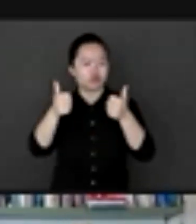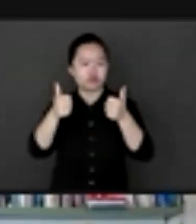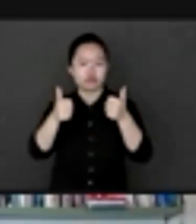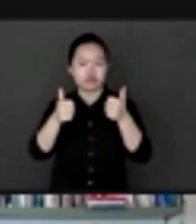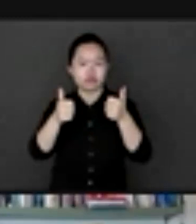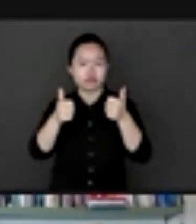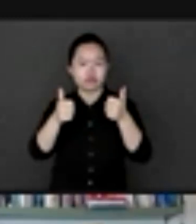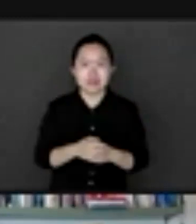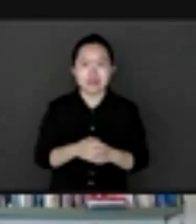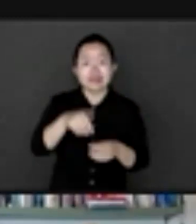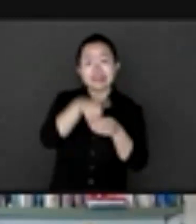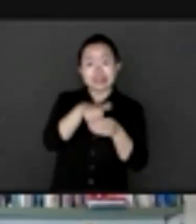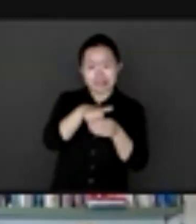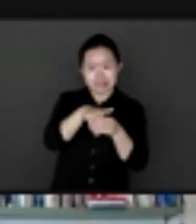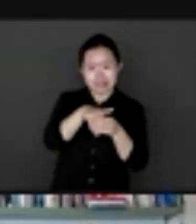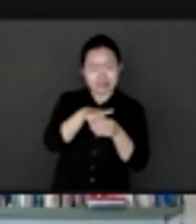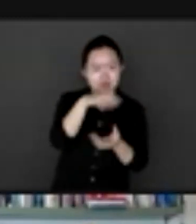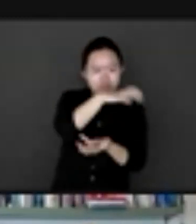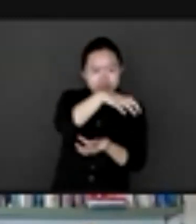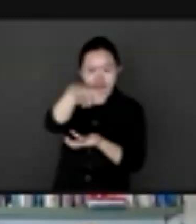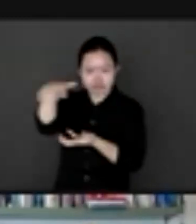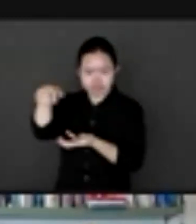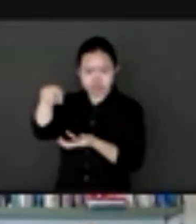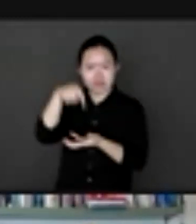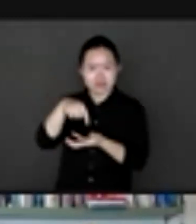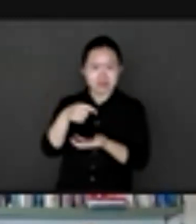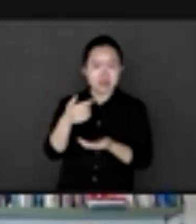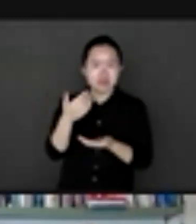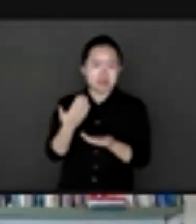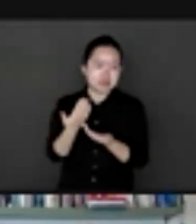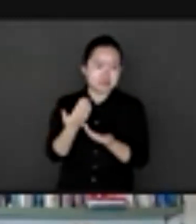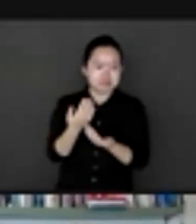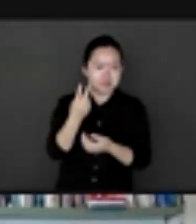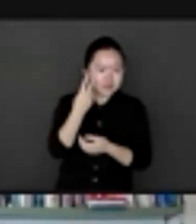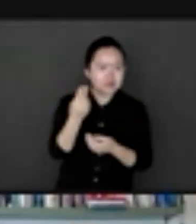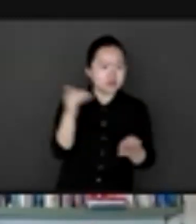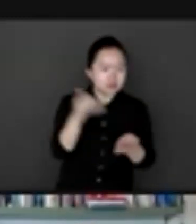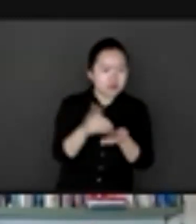by standardized components. For example, errors such as focus, contrast, and name,